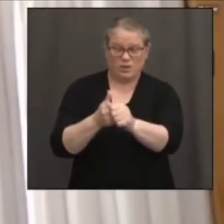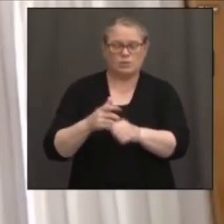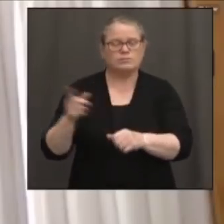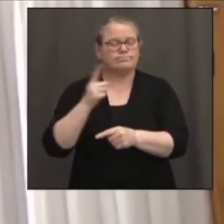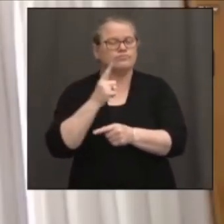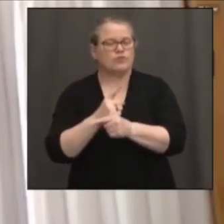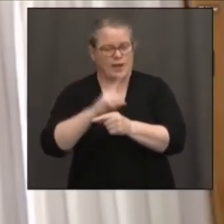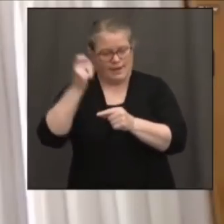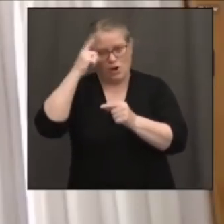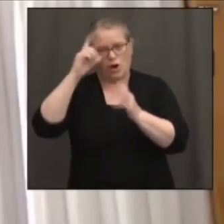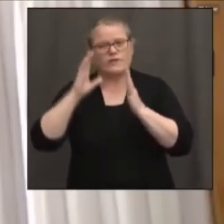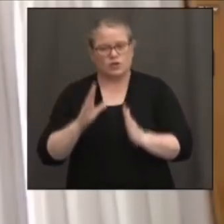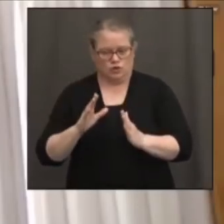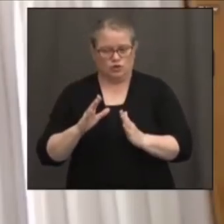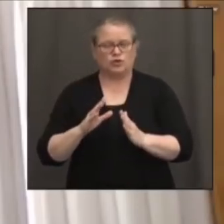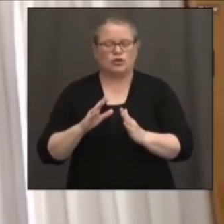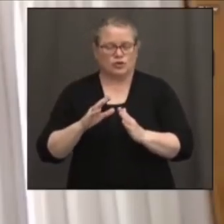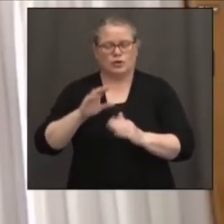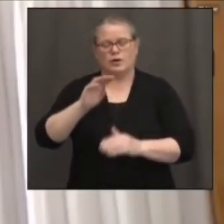area. So